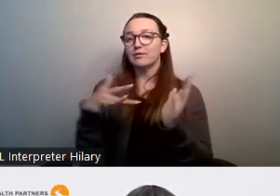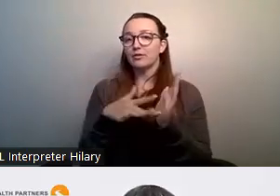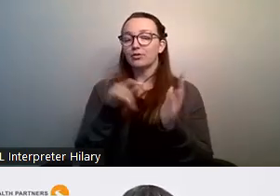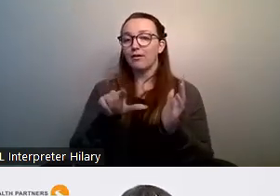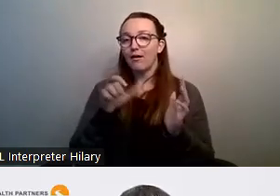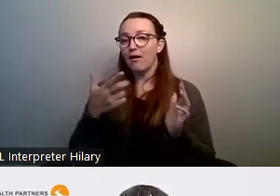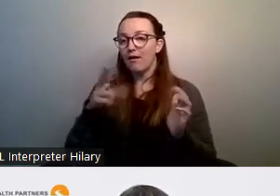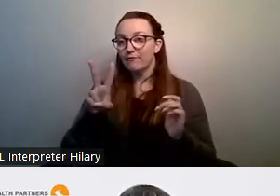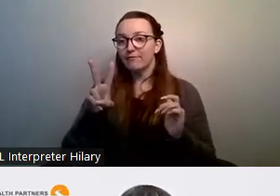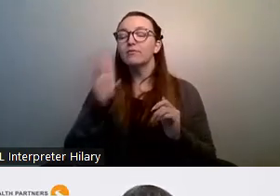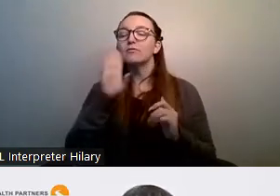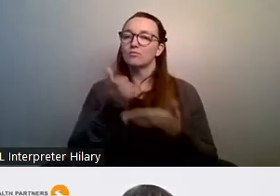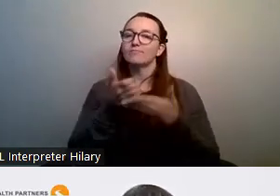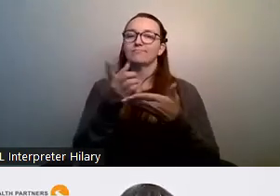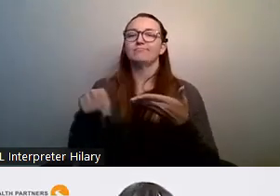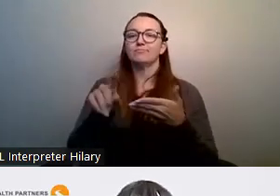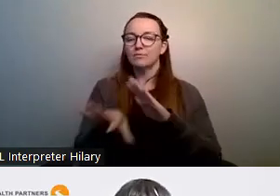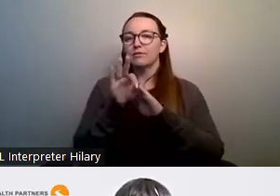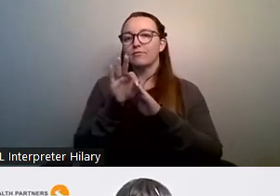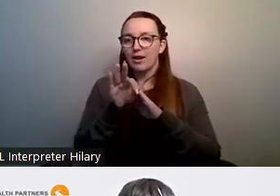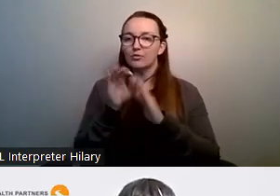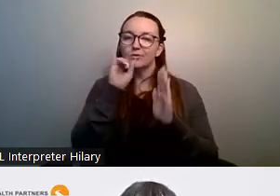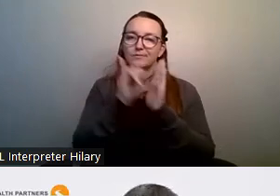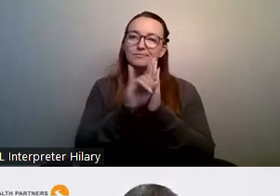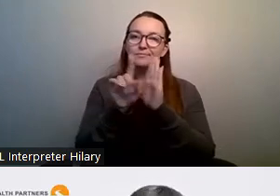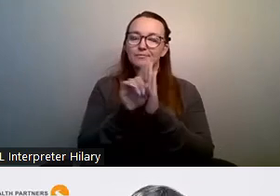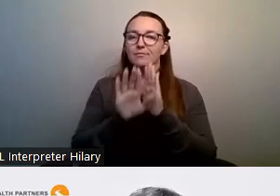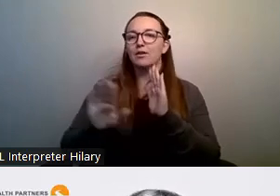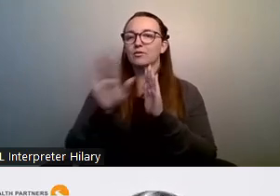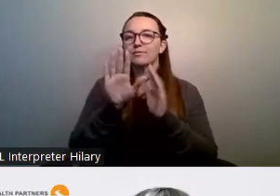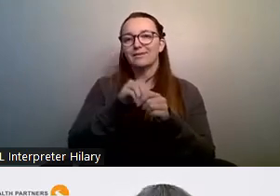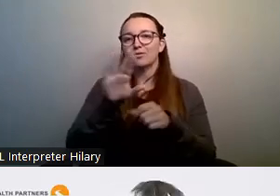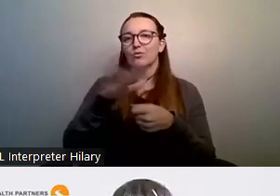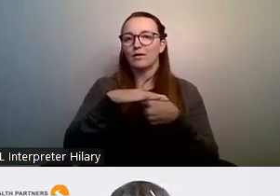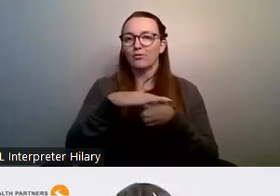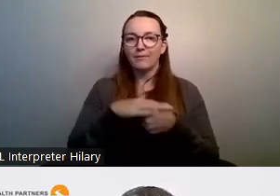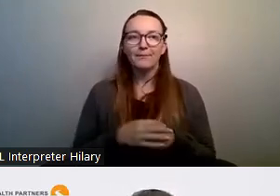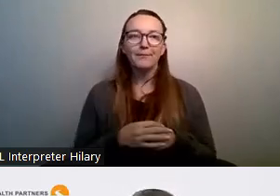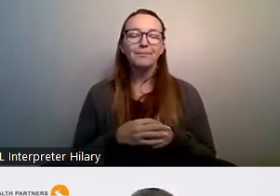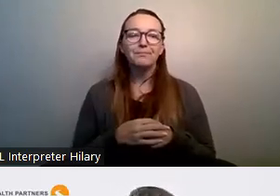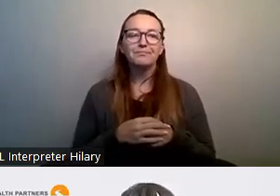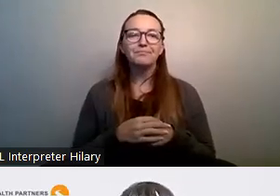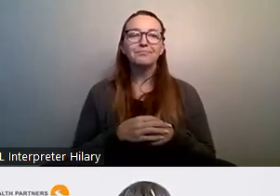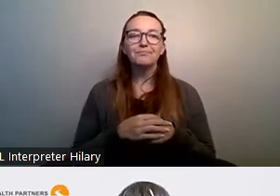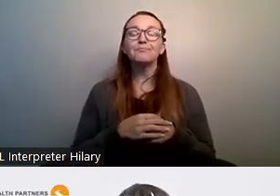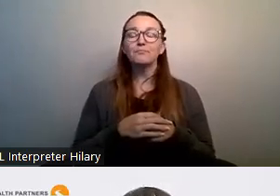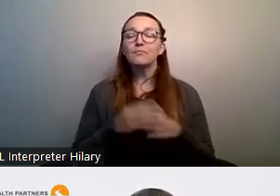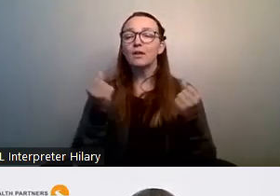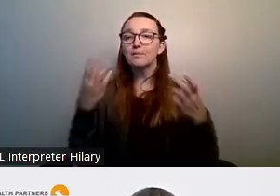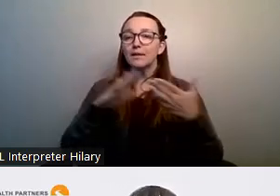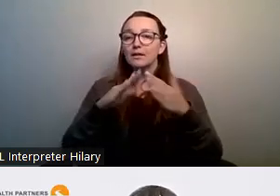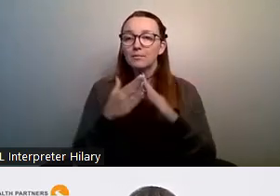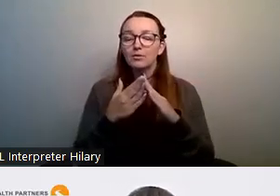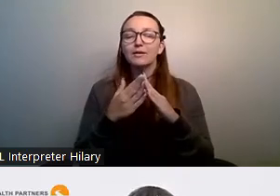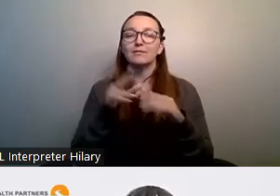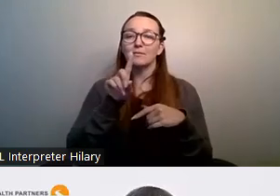identify the health centers in your area. Next slide, please. In many communities, domestic violence programs